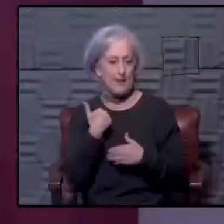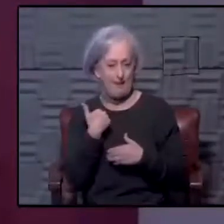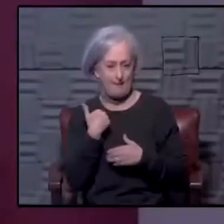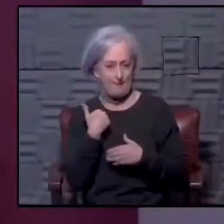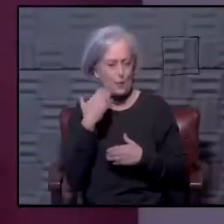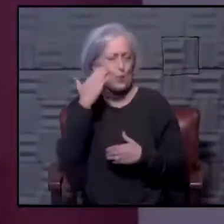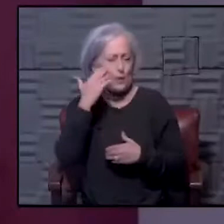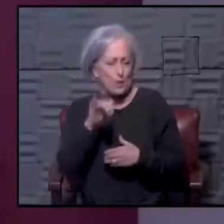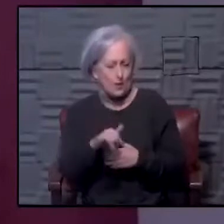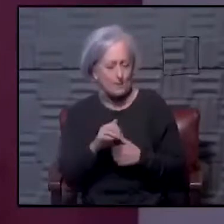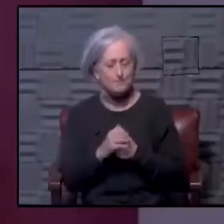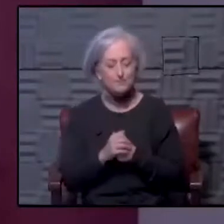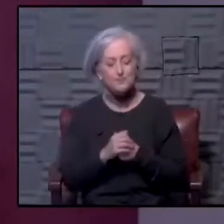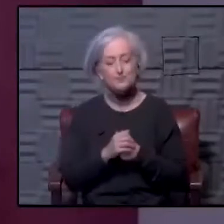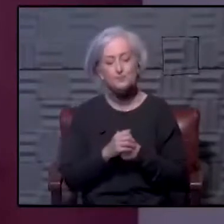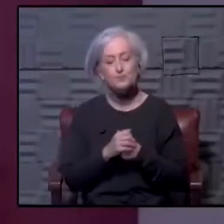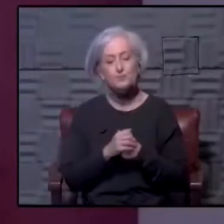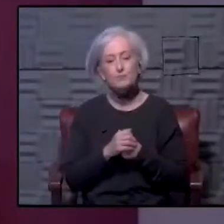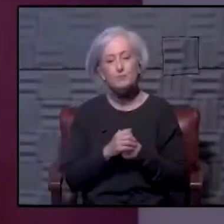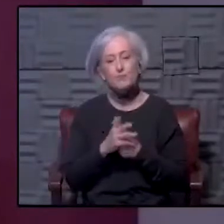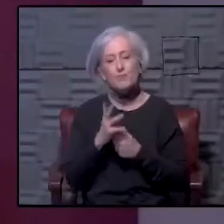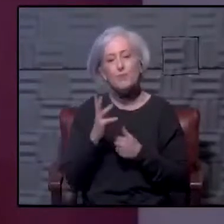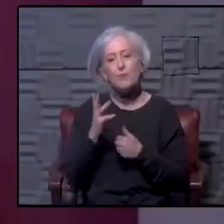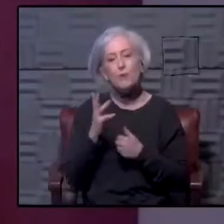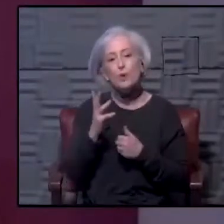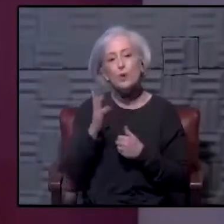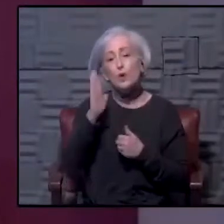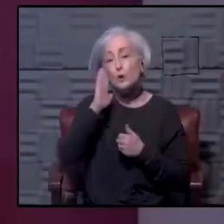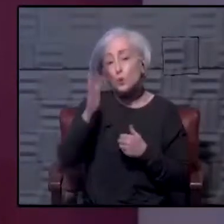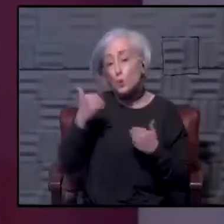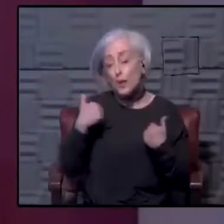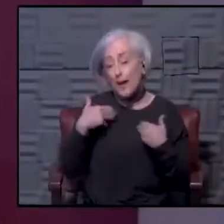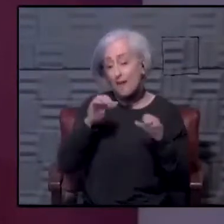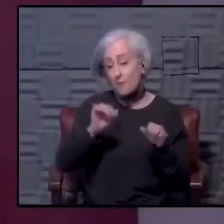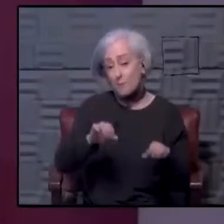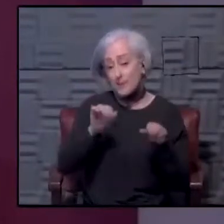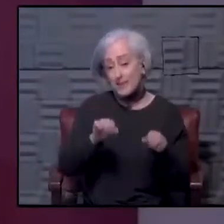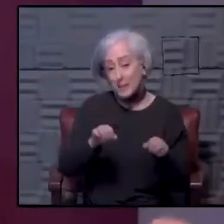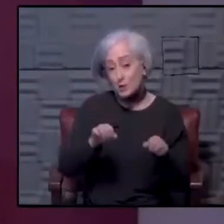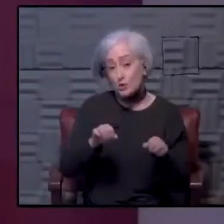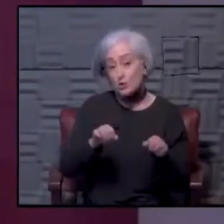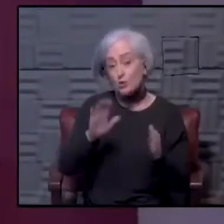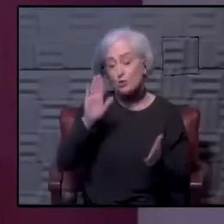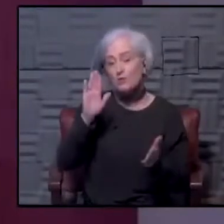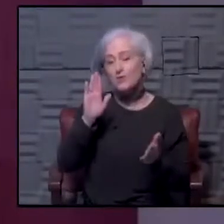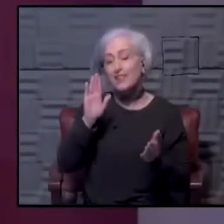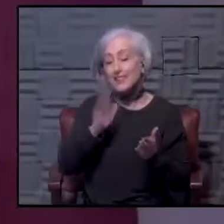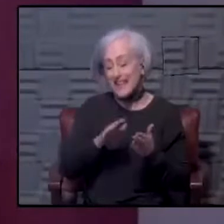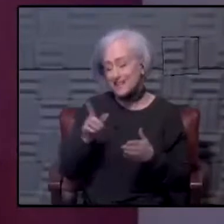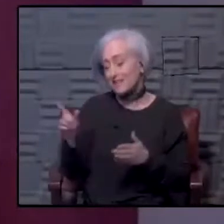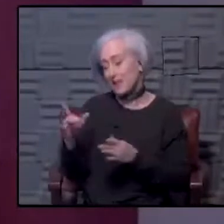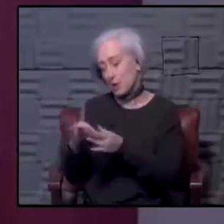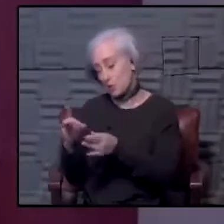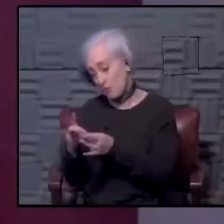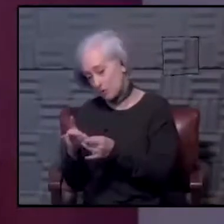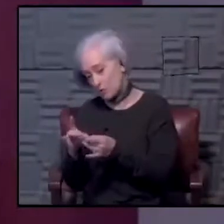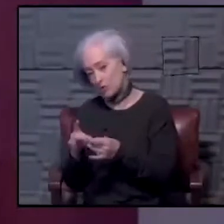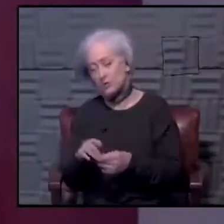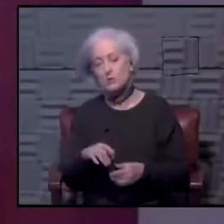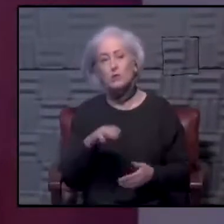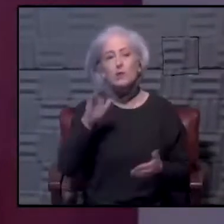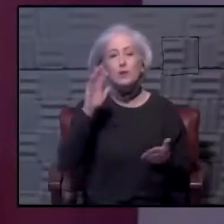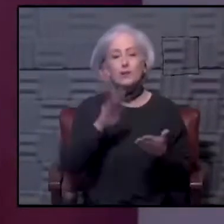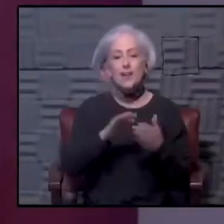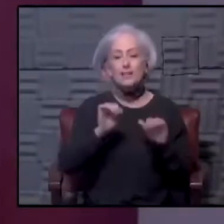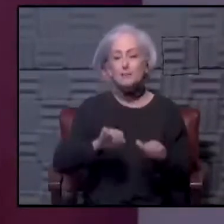risk associated with that. Is there potentially less, as you just mentioned, is there a less